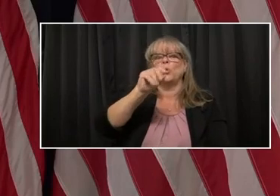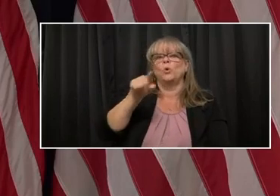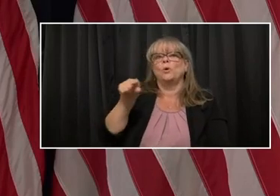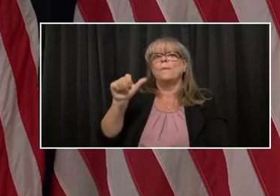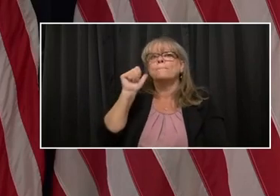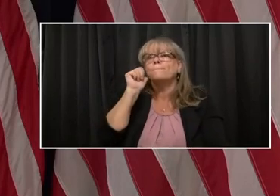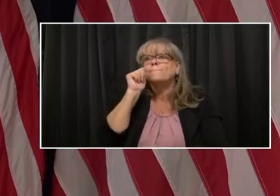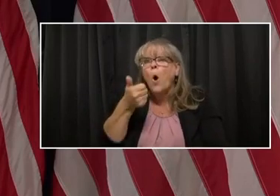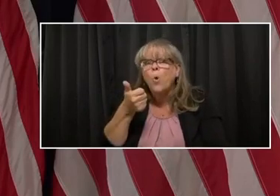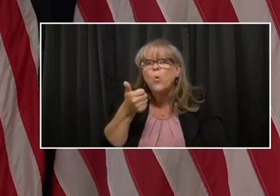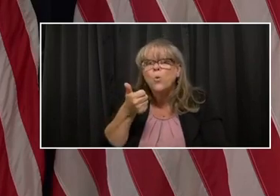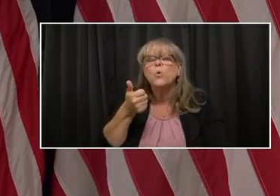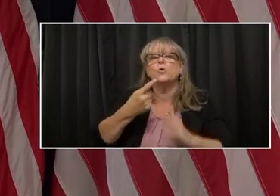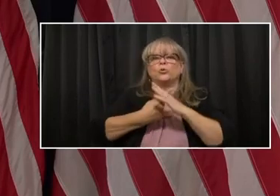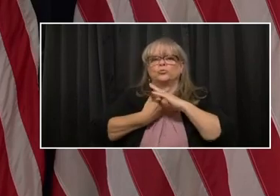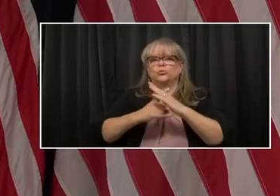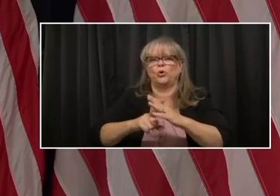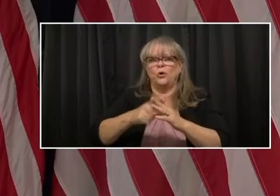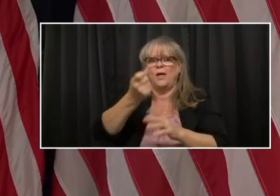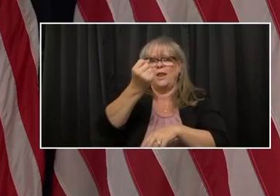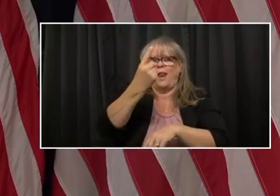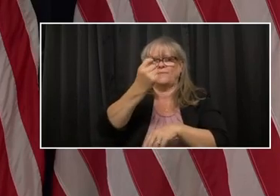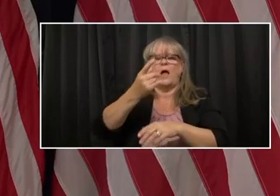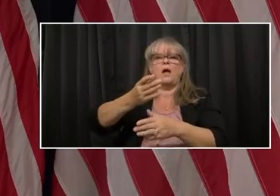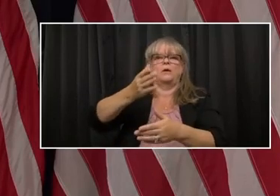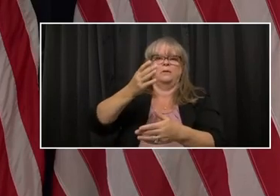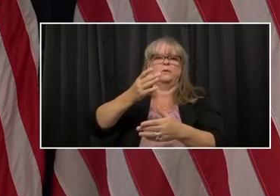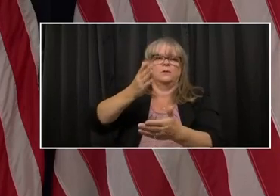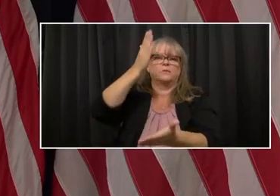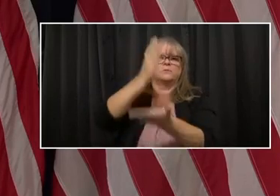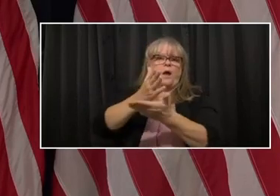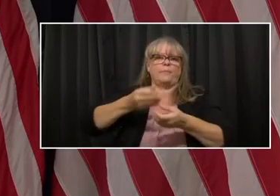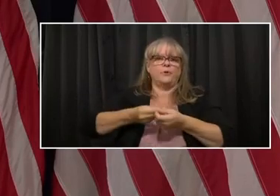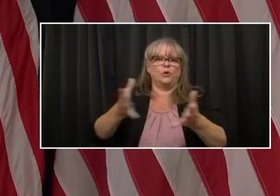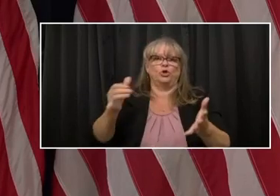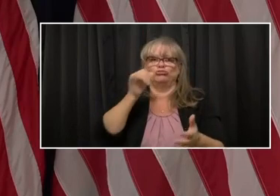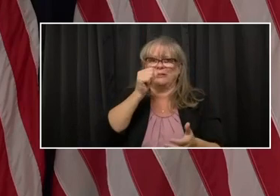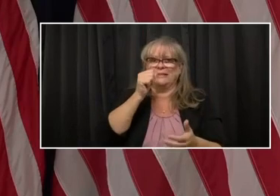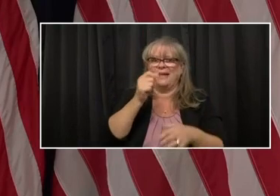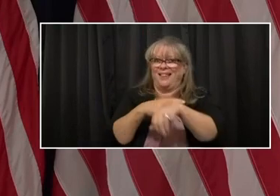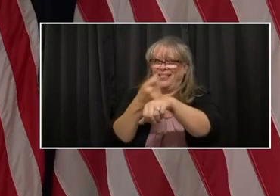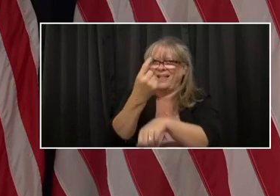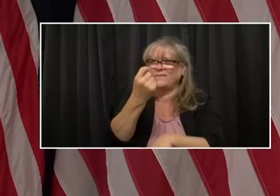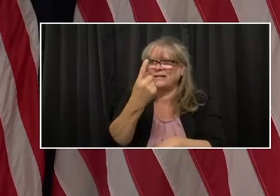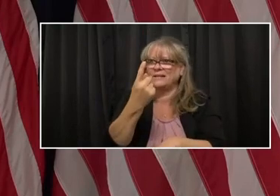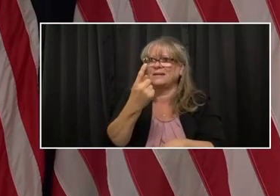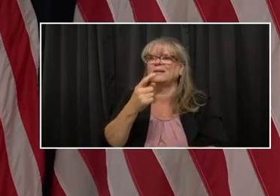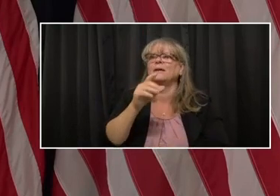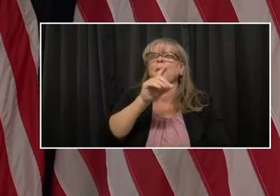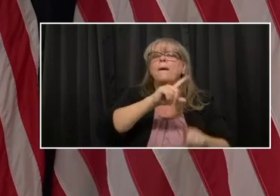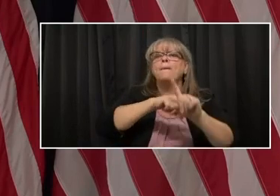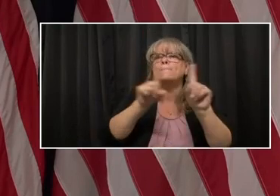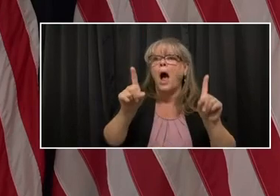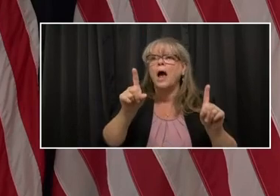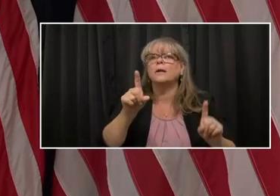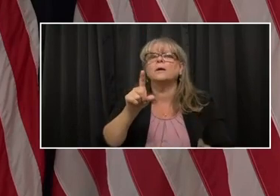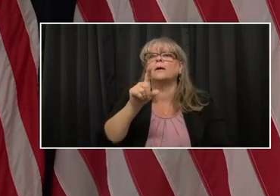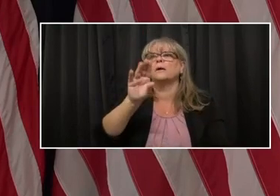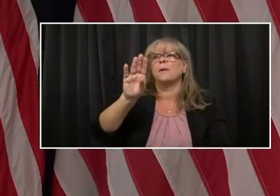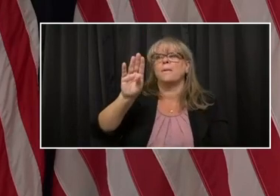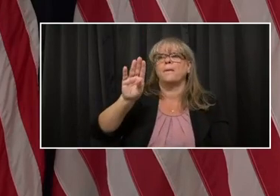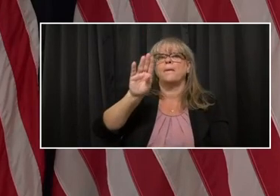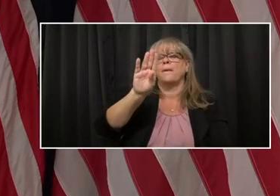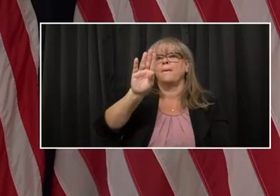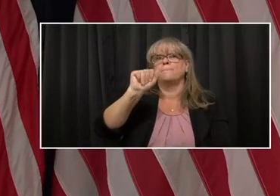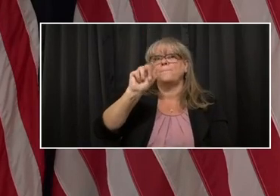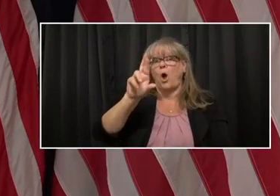and bars observe the social distancing protocols, because there's no fooling the data, there's no fooling the math. If there's huge